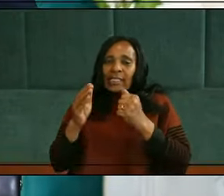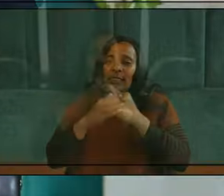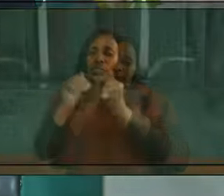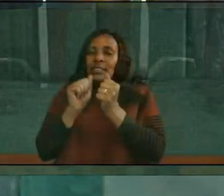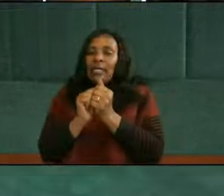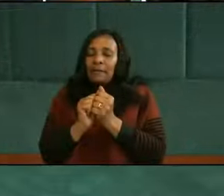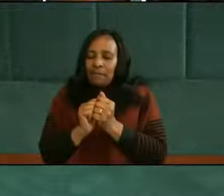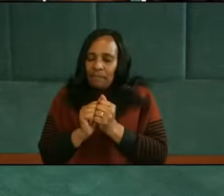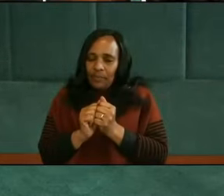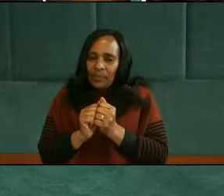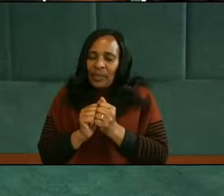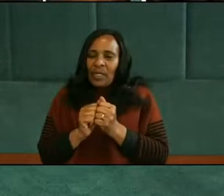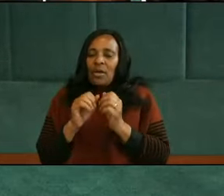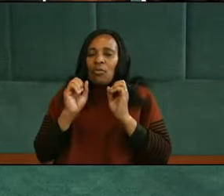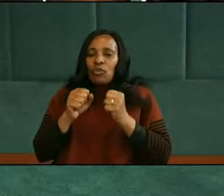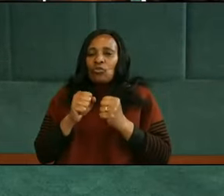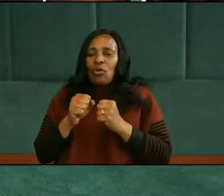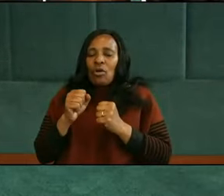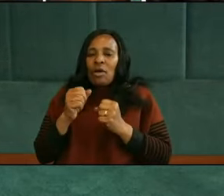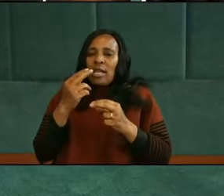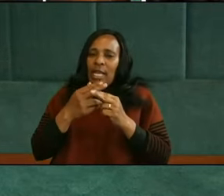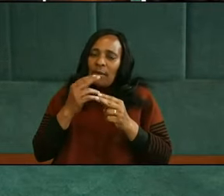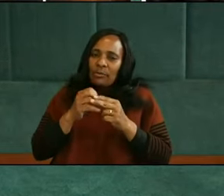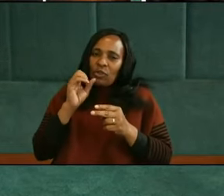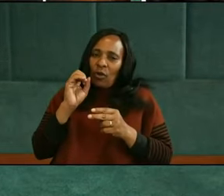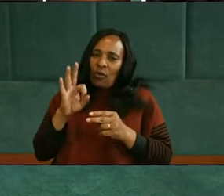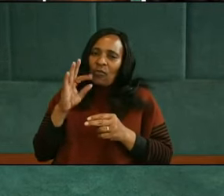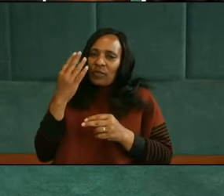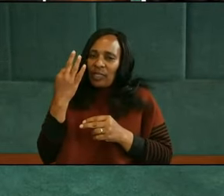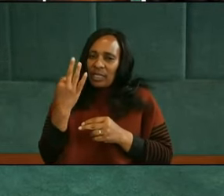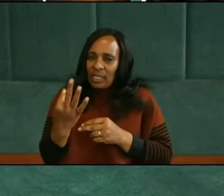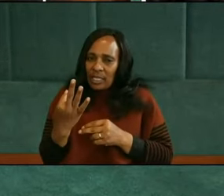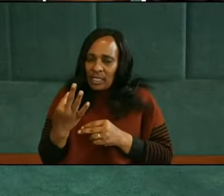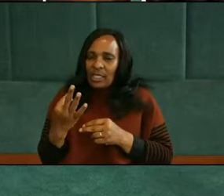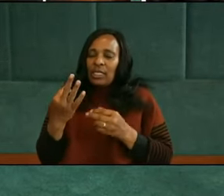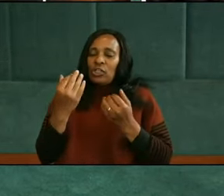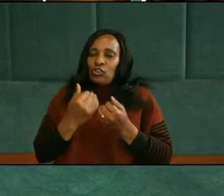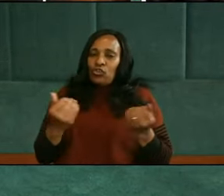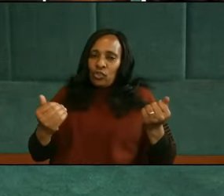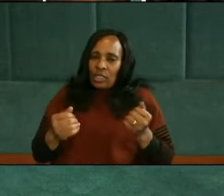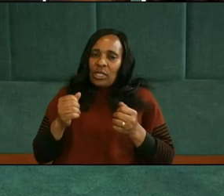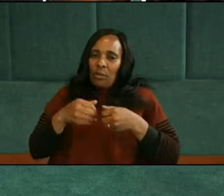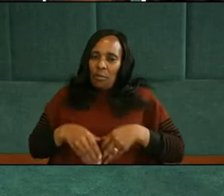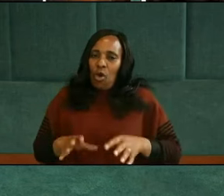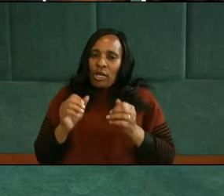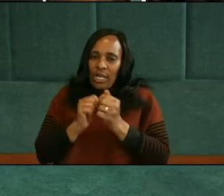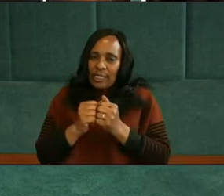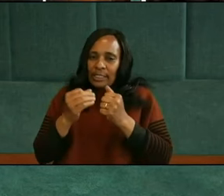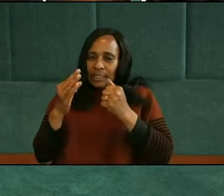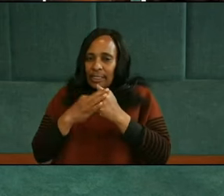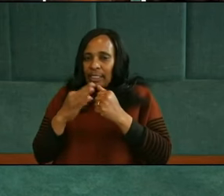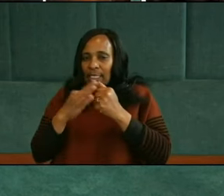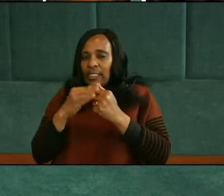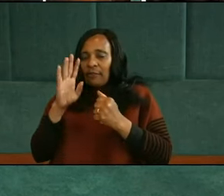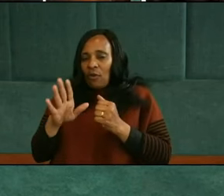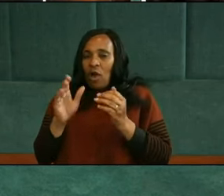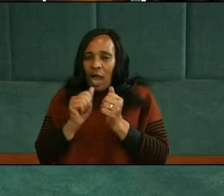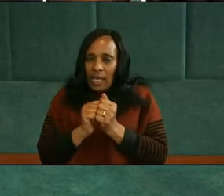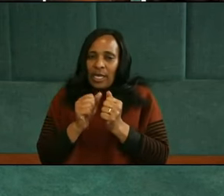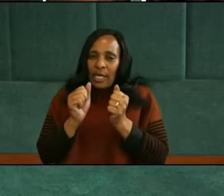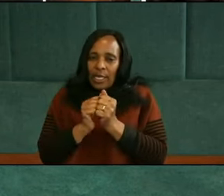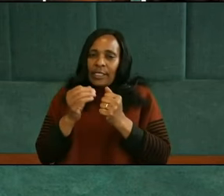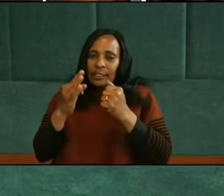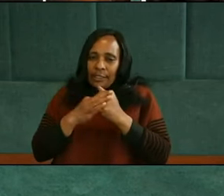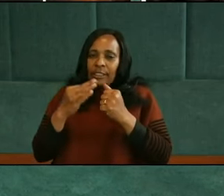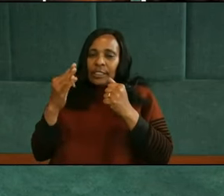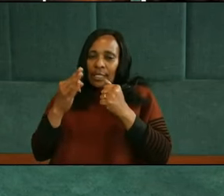Asha, Ashley? Names of three siblings born between 1884 and 1887, knowing the names of their